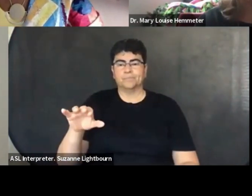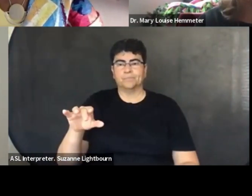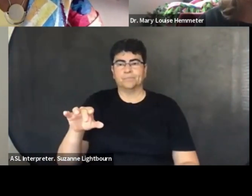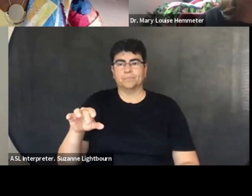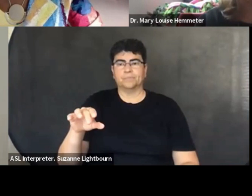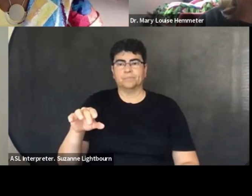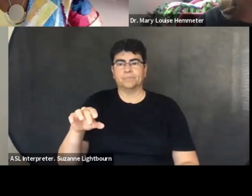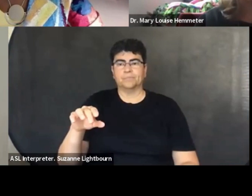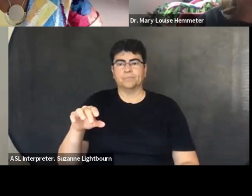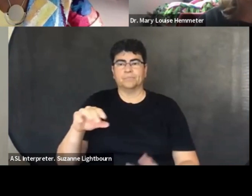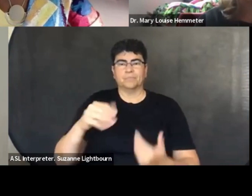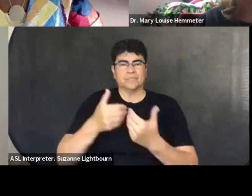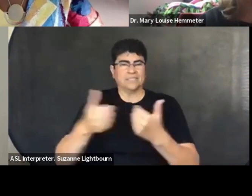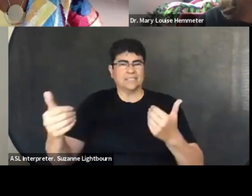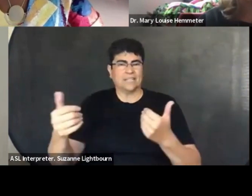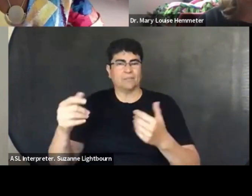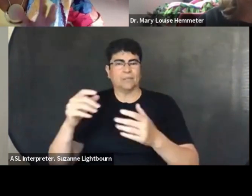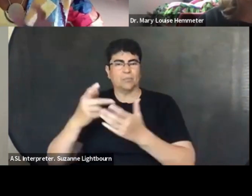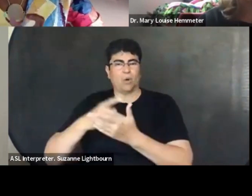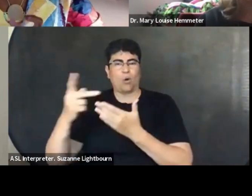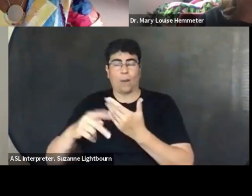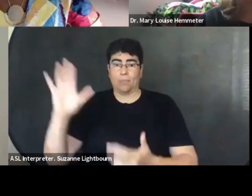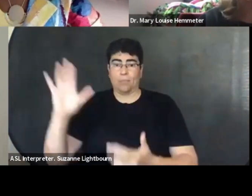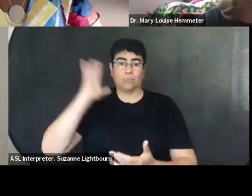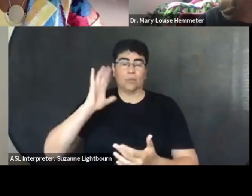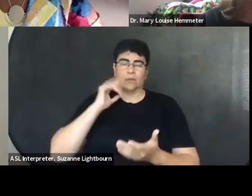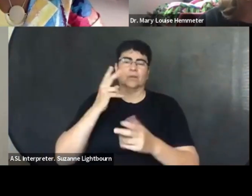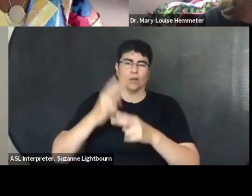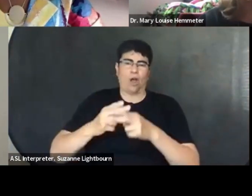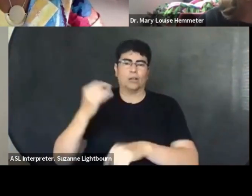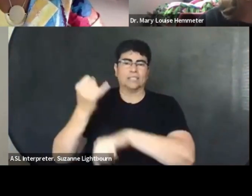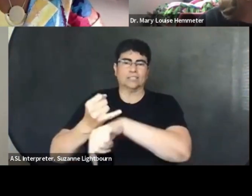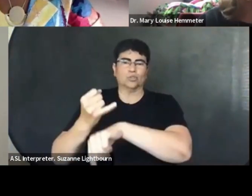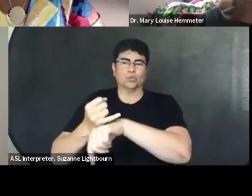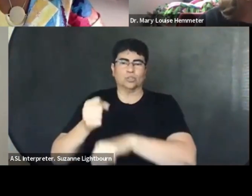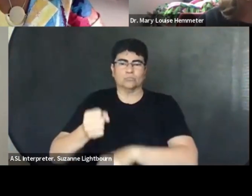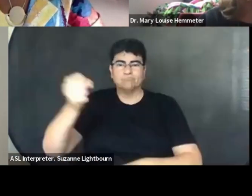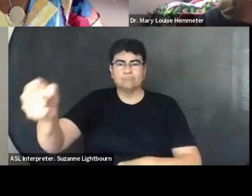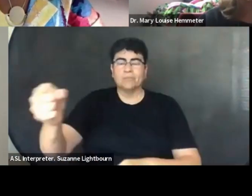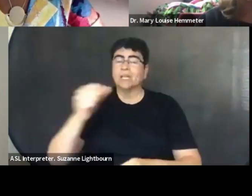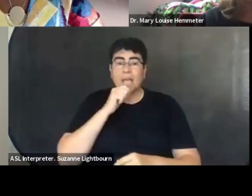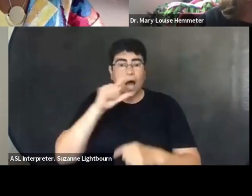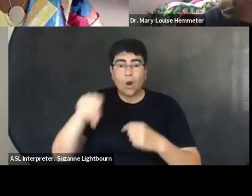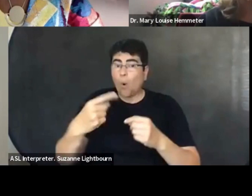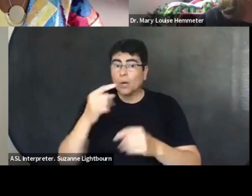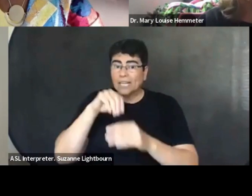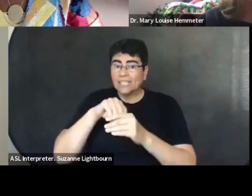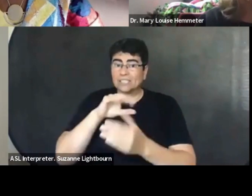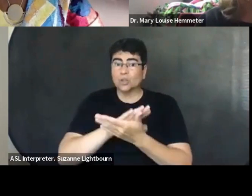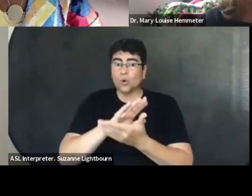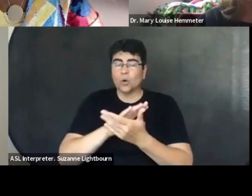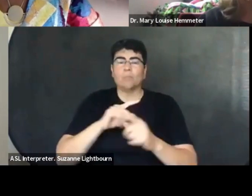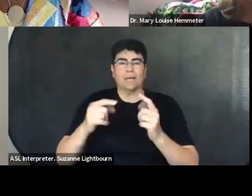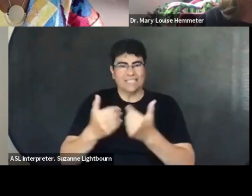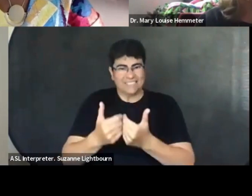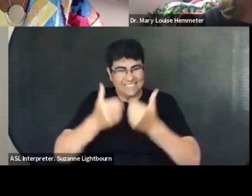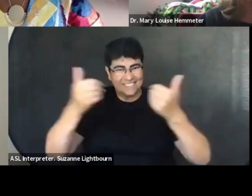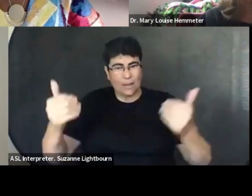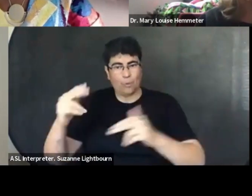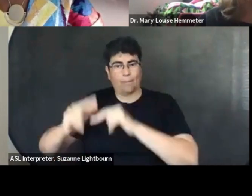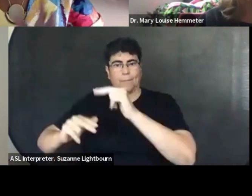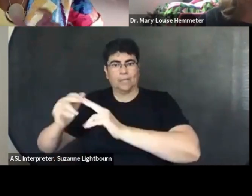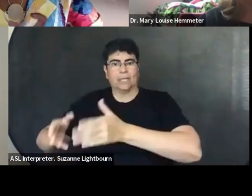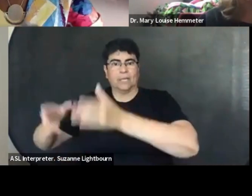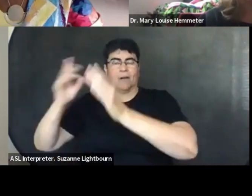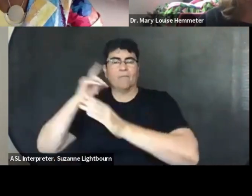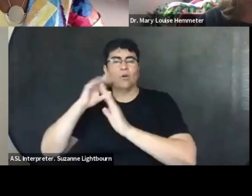a set-aside program, and those days they were institutionalized. So she was not only in a school, but she was in a totally separate building for